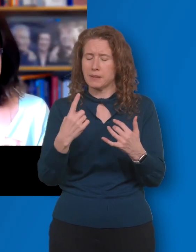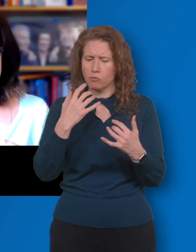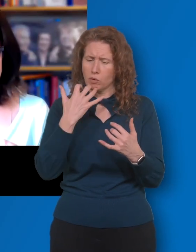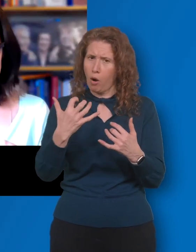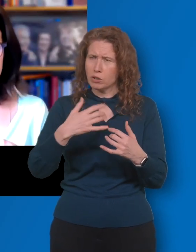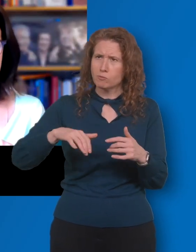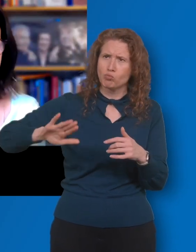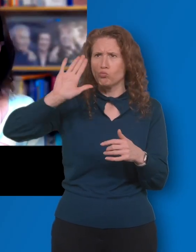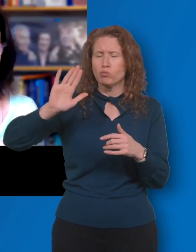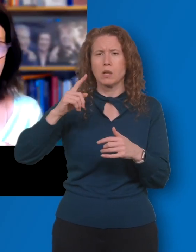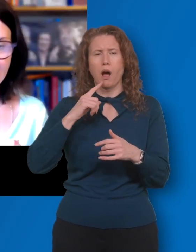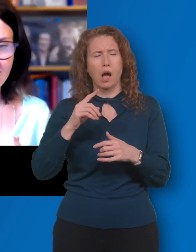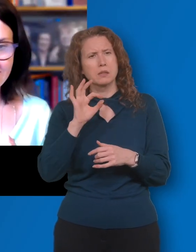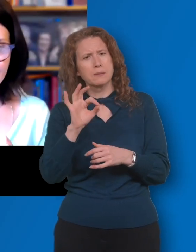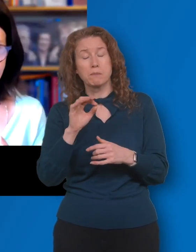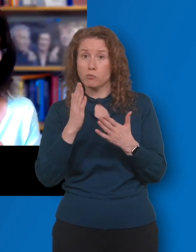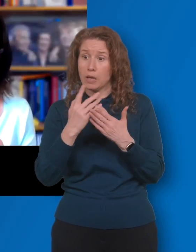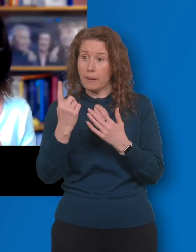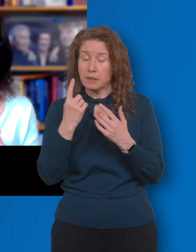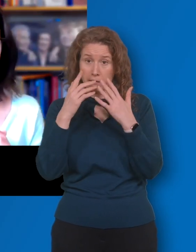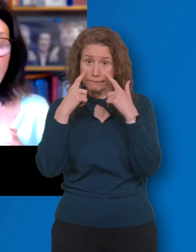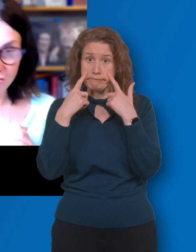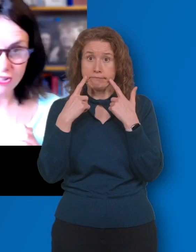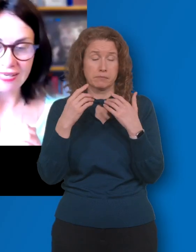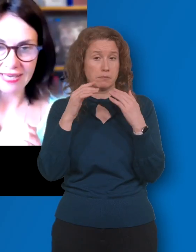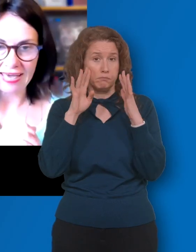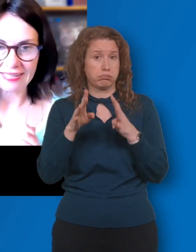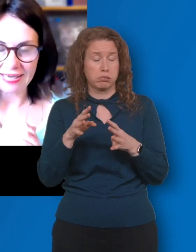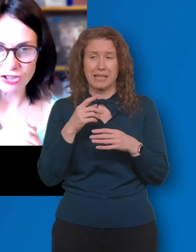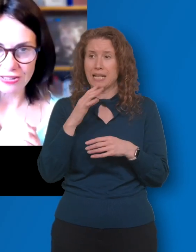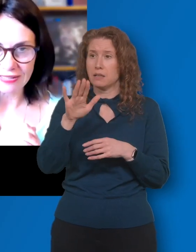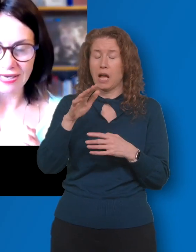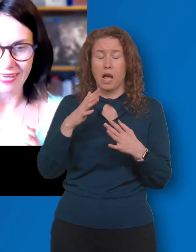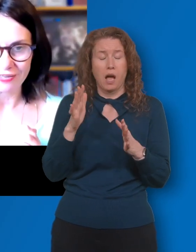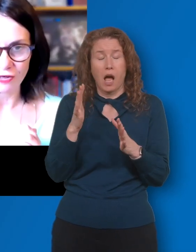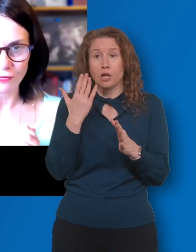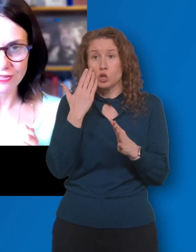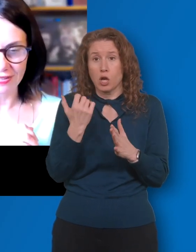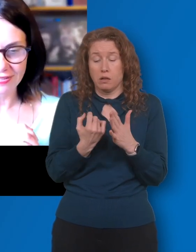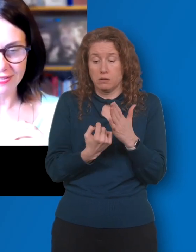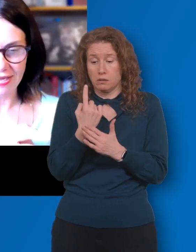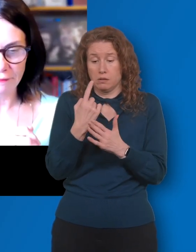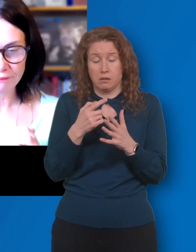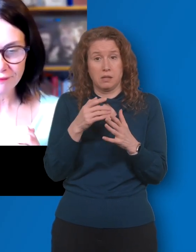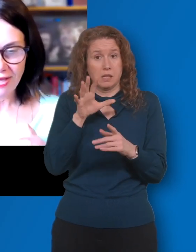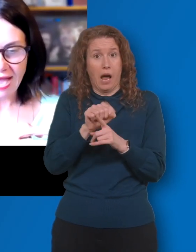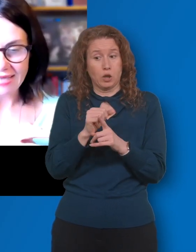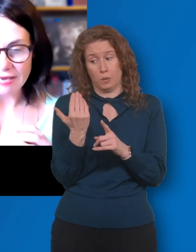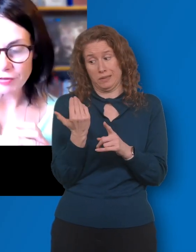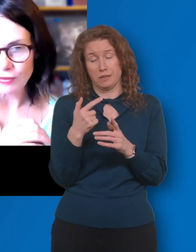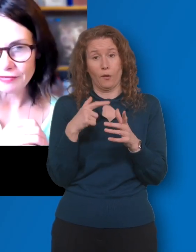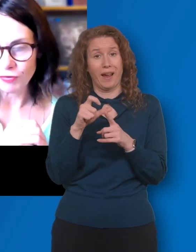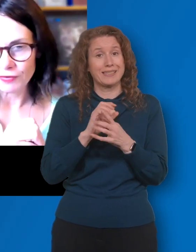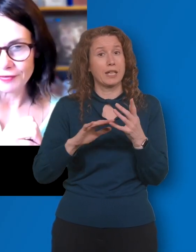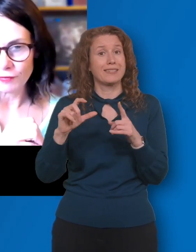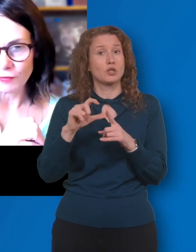me, and they were in tears, and they said, look, I just had an ADHD diagnosis, and